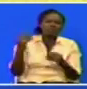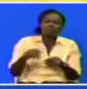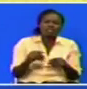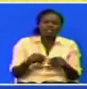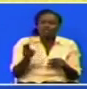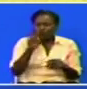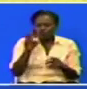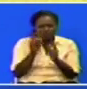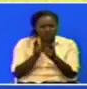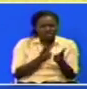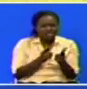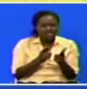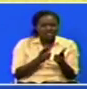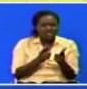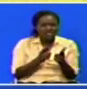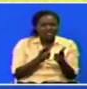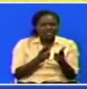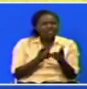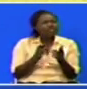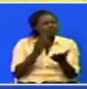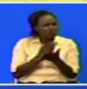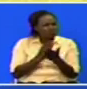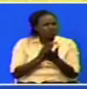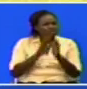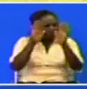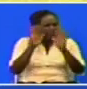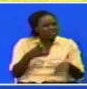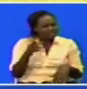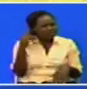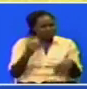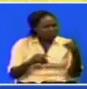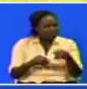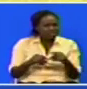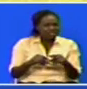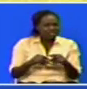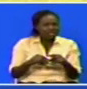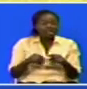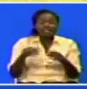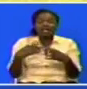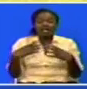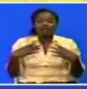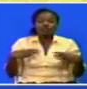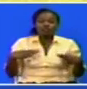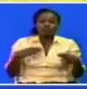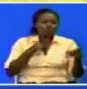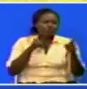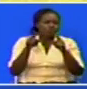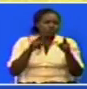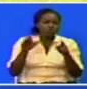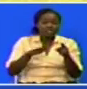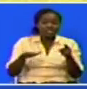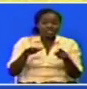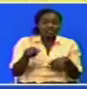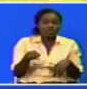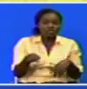they were looking for guns, was it necessary for them to beat people there? Among the people who toured that area